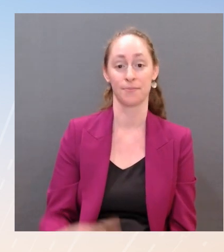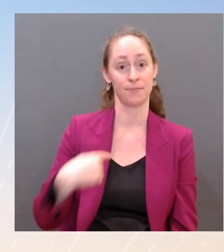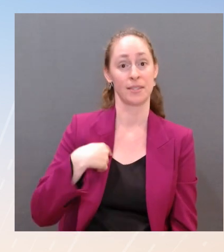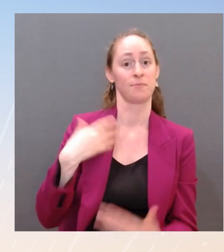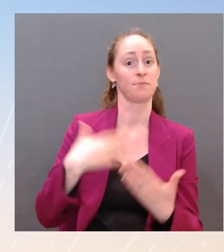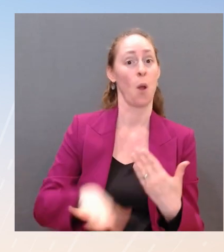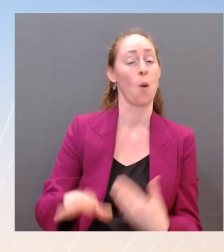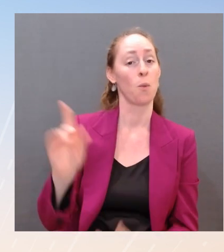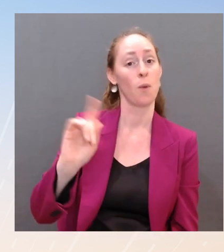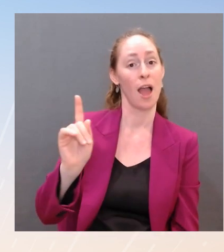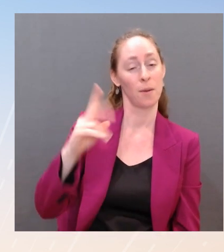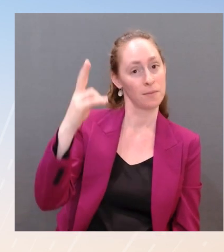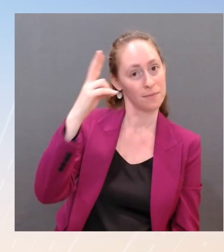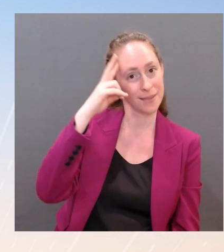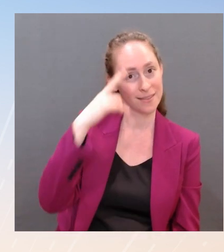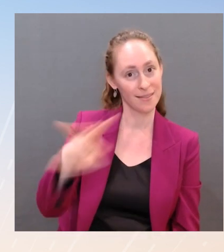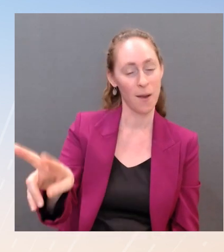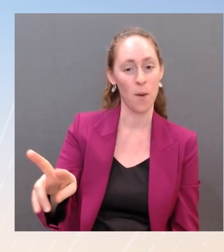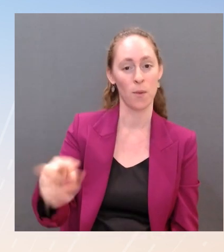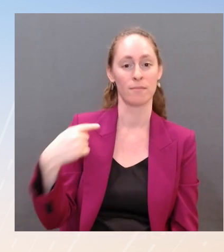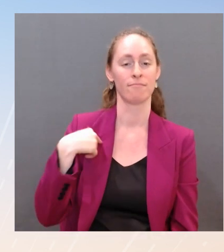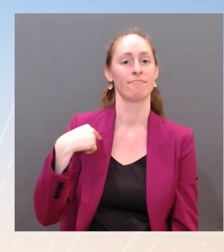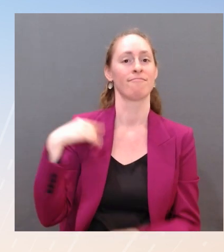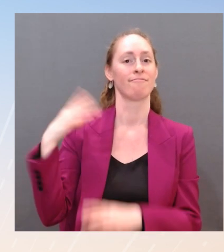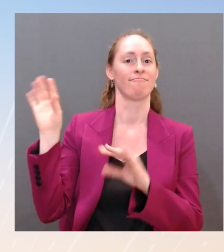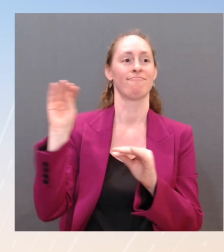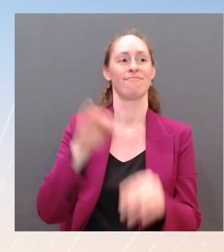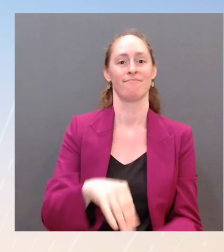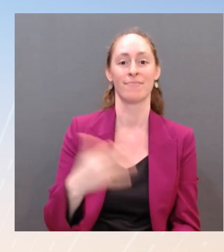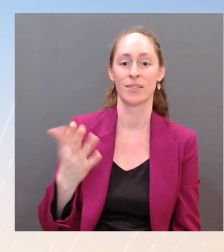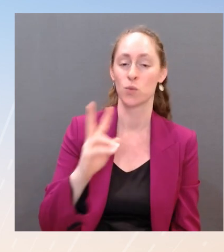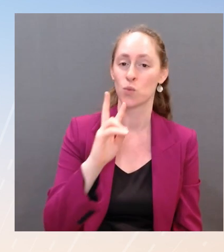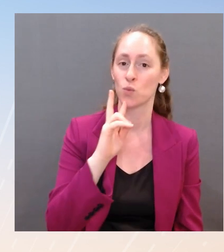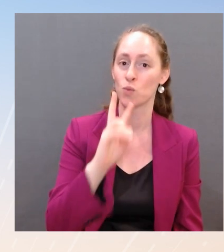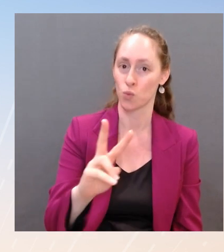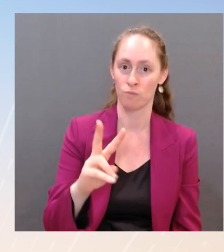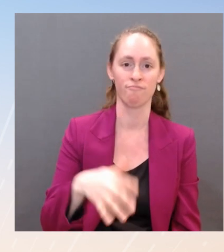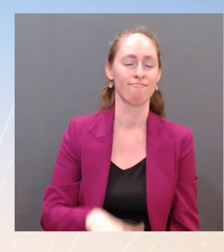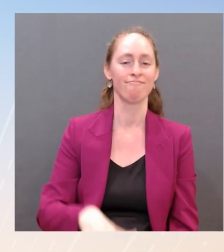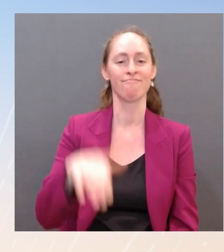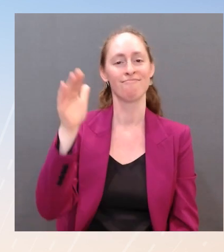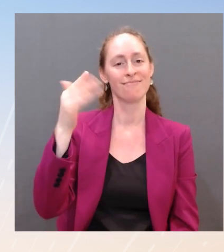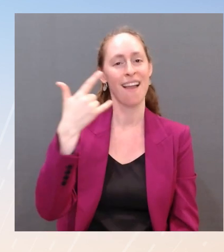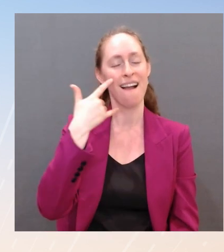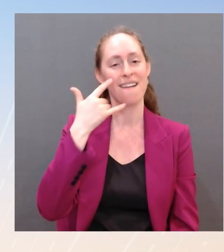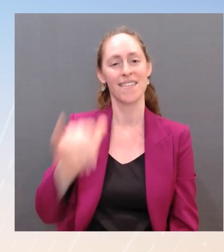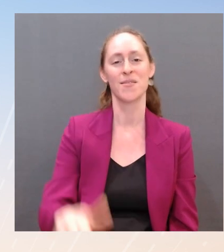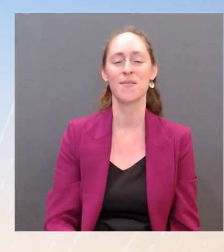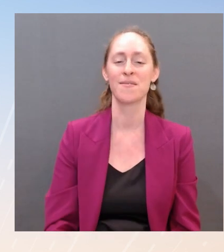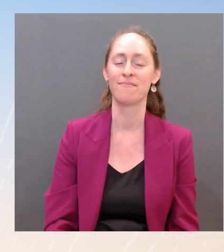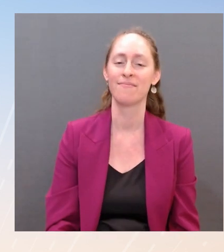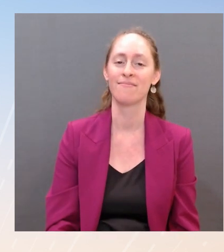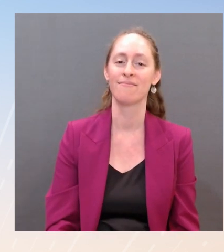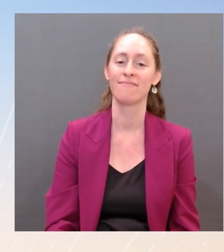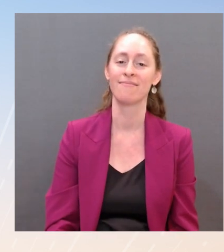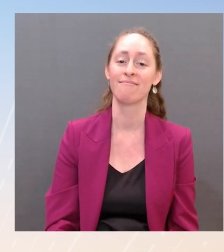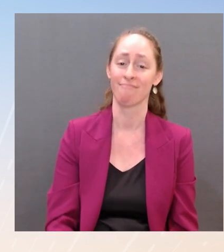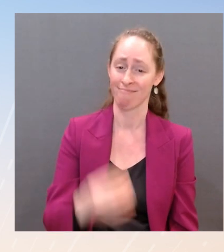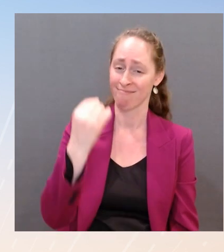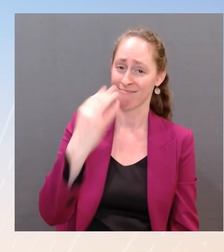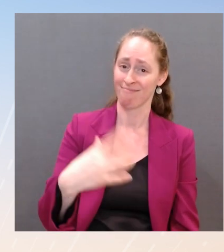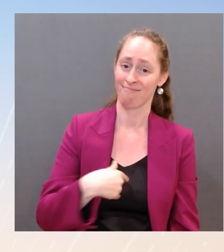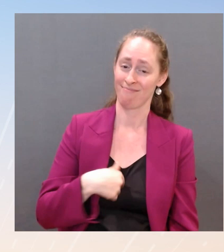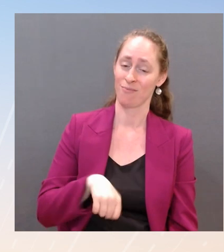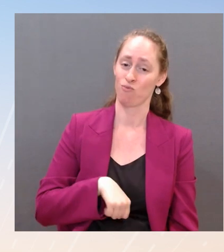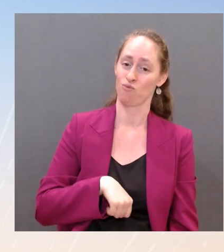at age 2, grew up in Woodland, California. Today I can say with a lot of pride that I am a gay man, but that pride I didn't feel when I